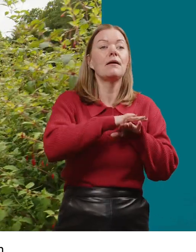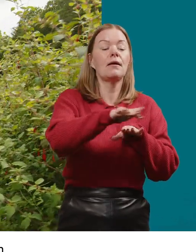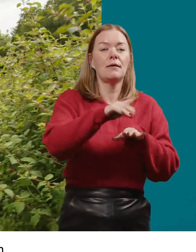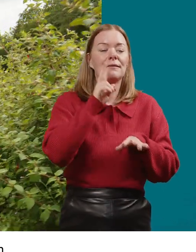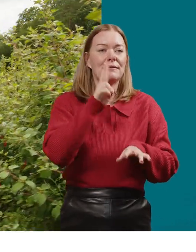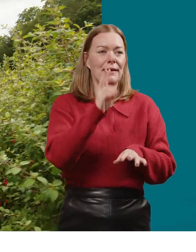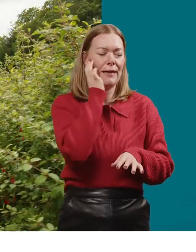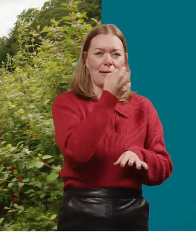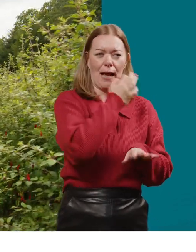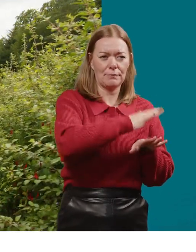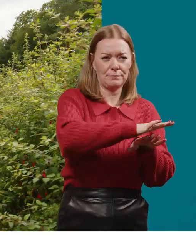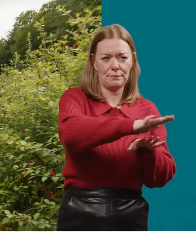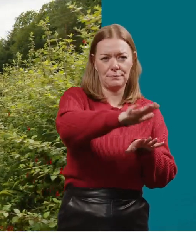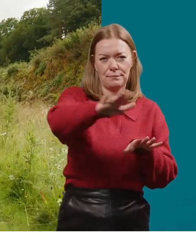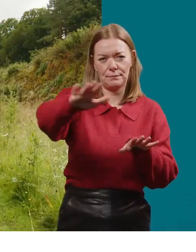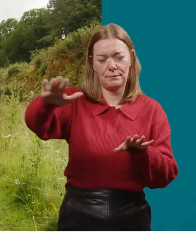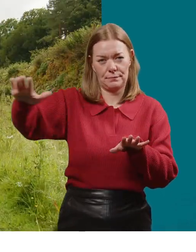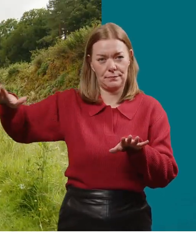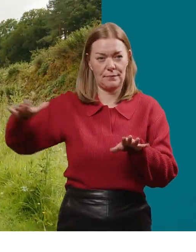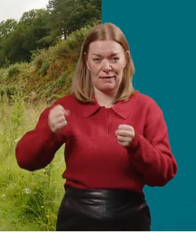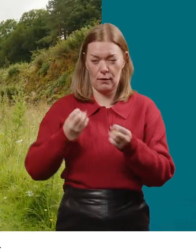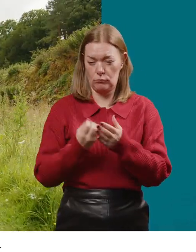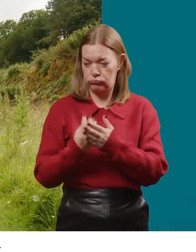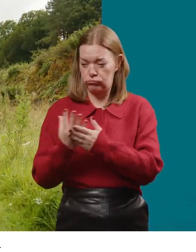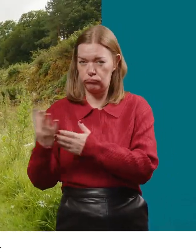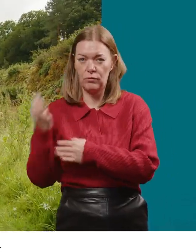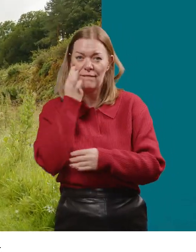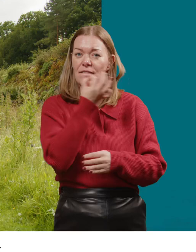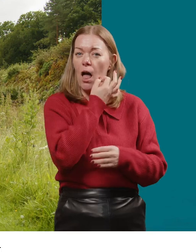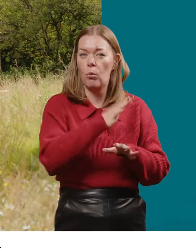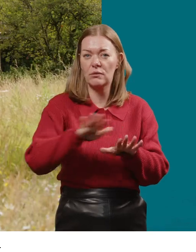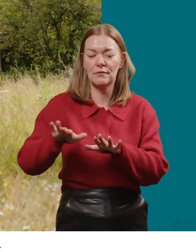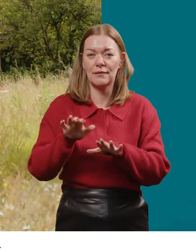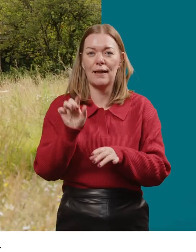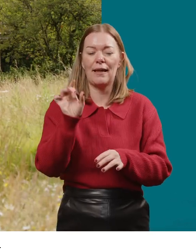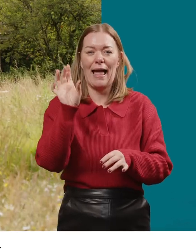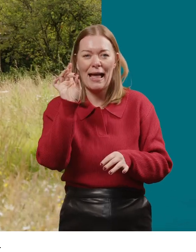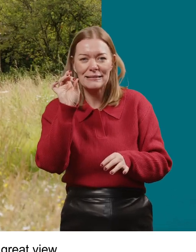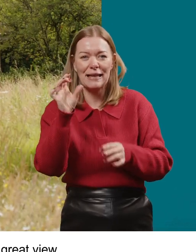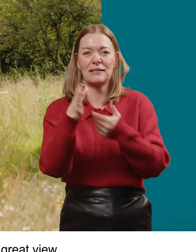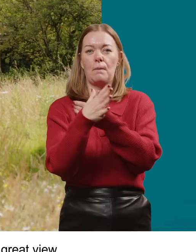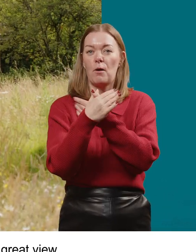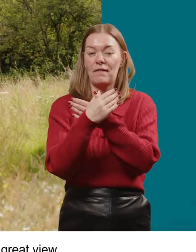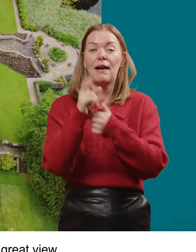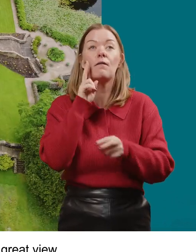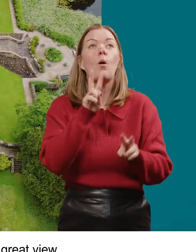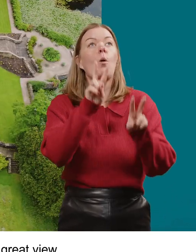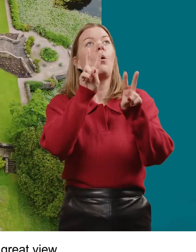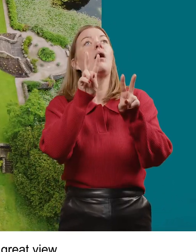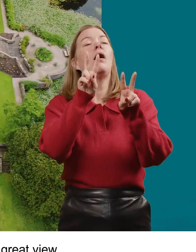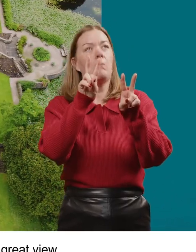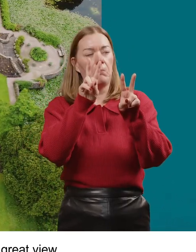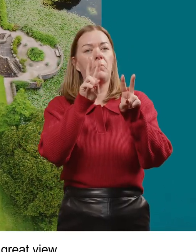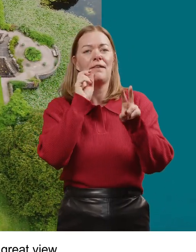the Dutch garden. The patches of long grass and flowers here are home to a host of insects and butterflies, and if you look up, you